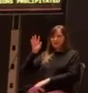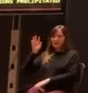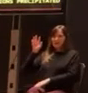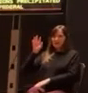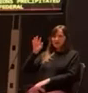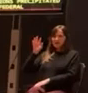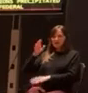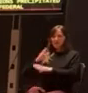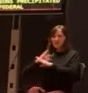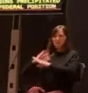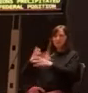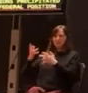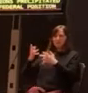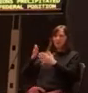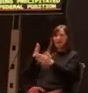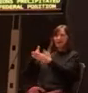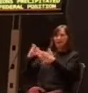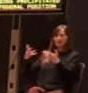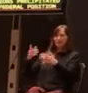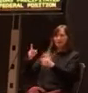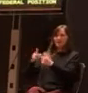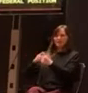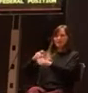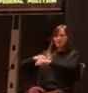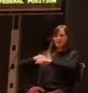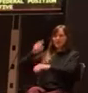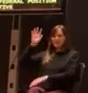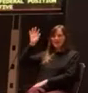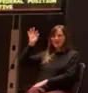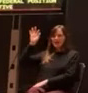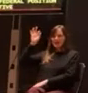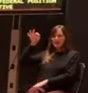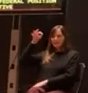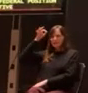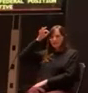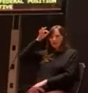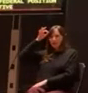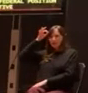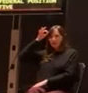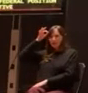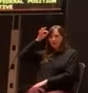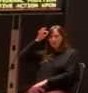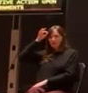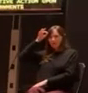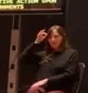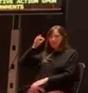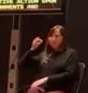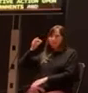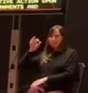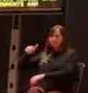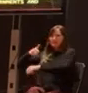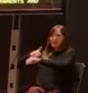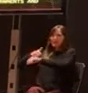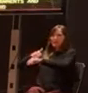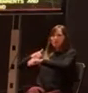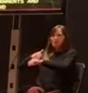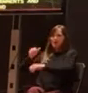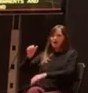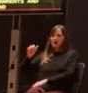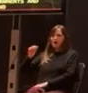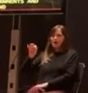action upon local governments and industries. And it was because